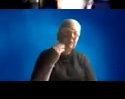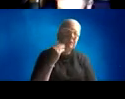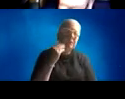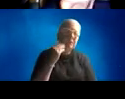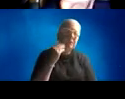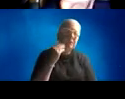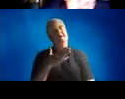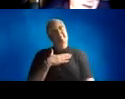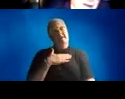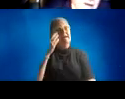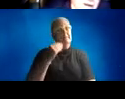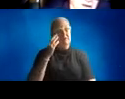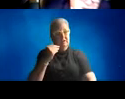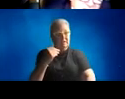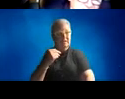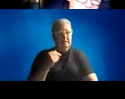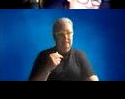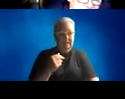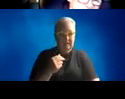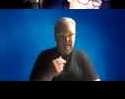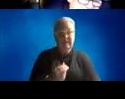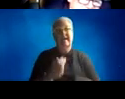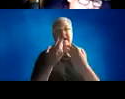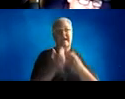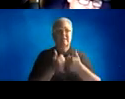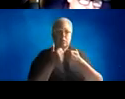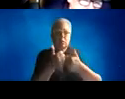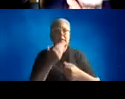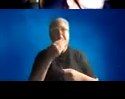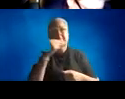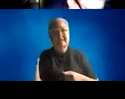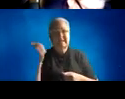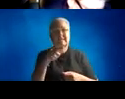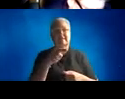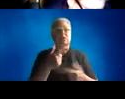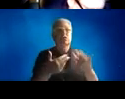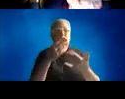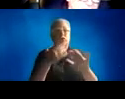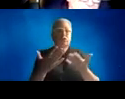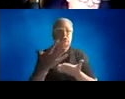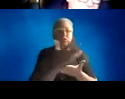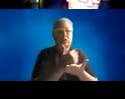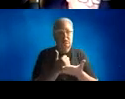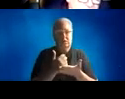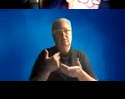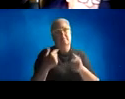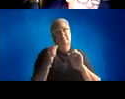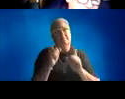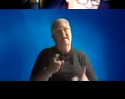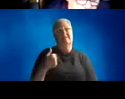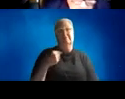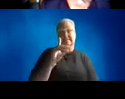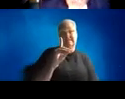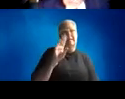with gathering data from people with disabilities, we use a database as a social worker here. I